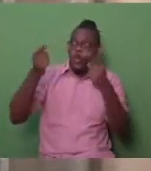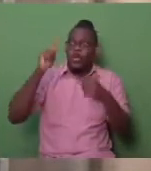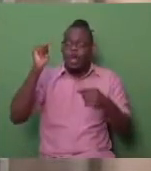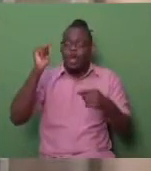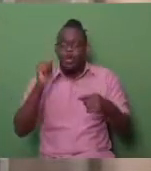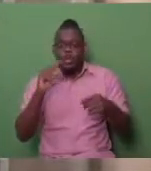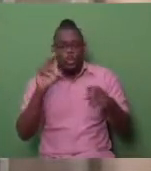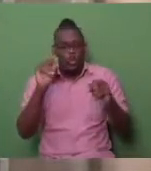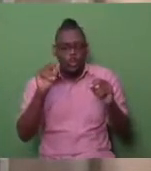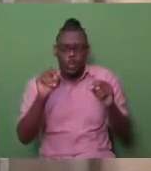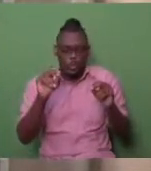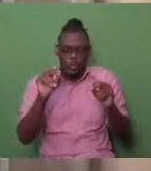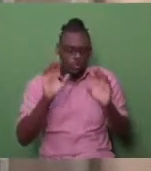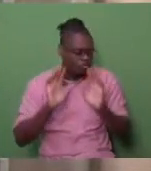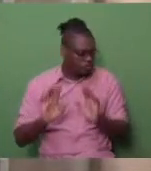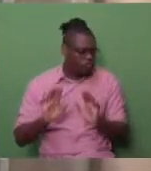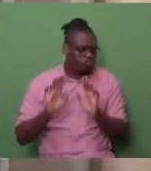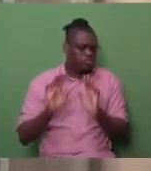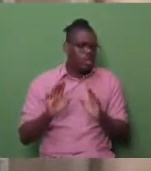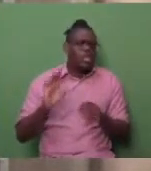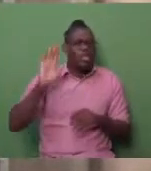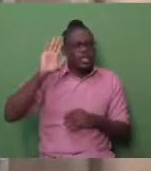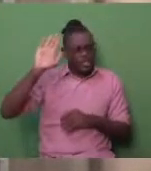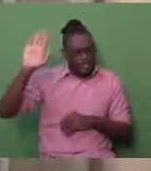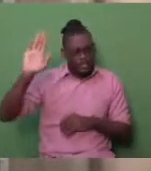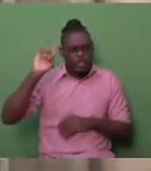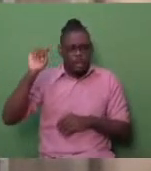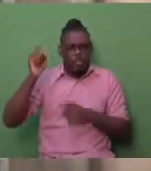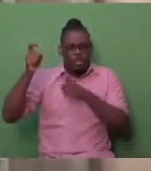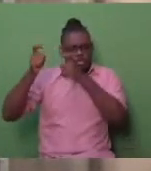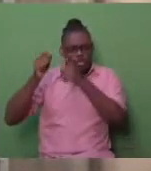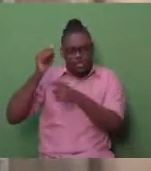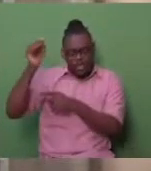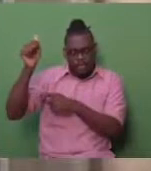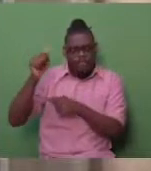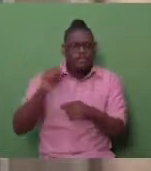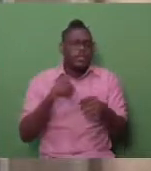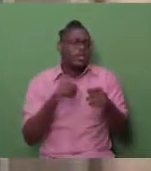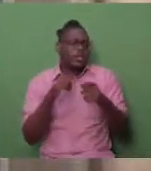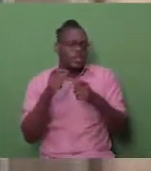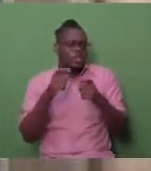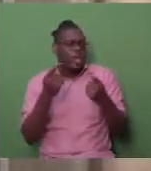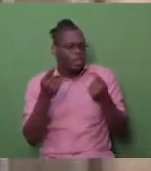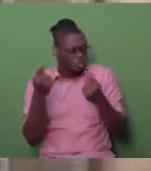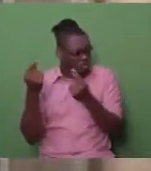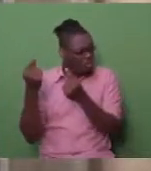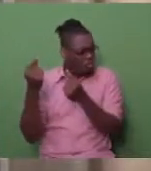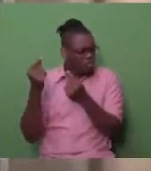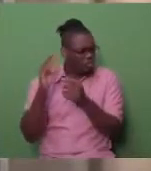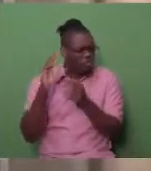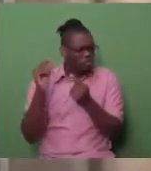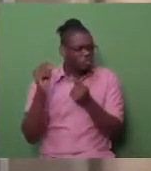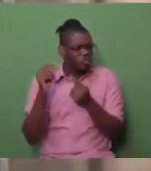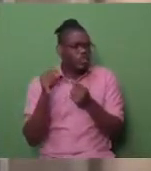am proud to say Tobago saw unprecedented growth and prosperity. And our shadow,